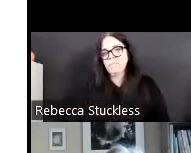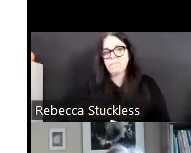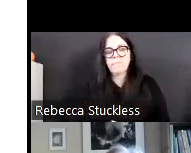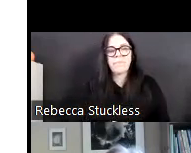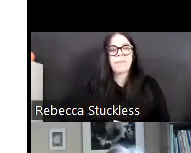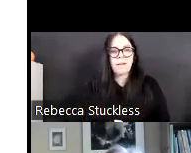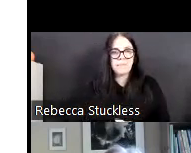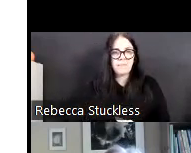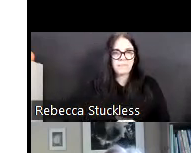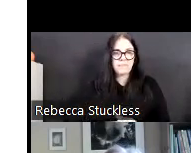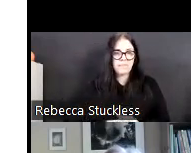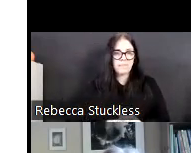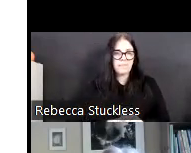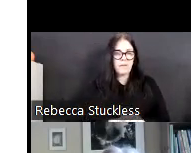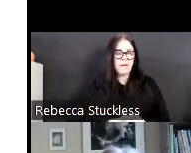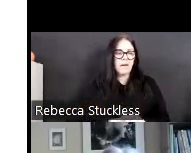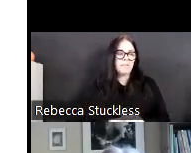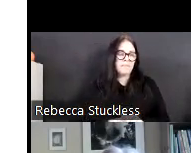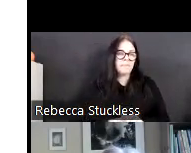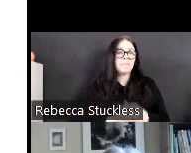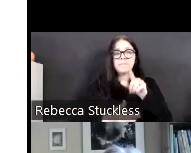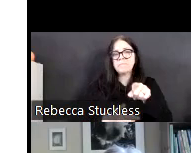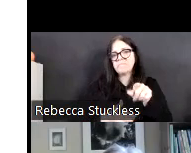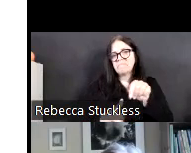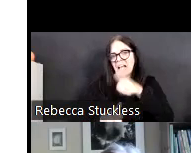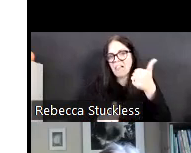Next. This is just another